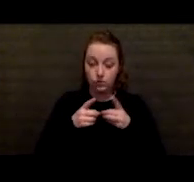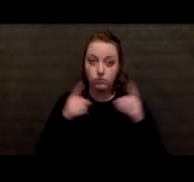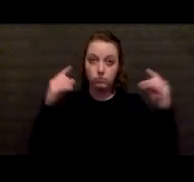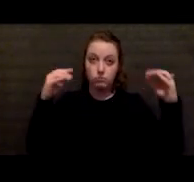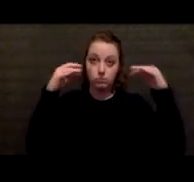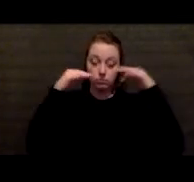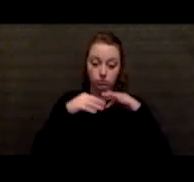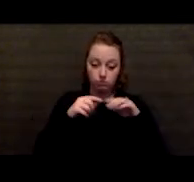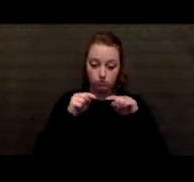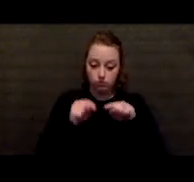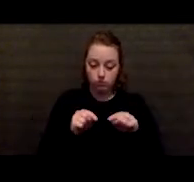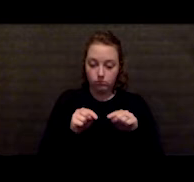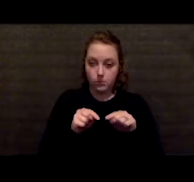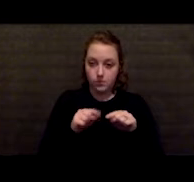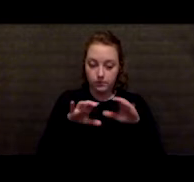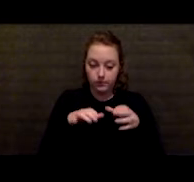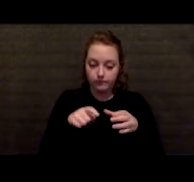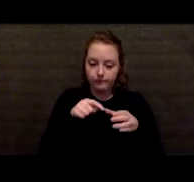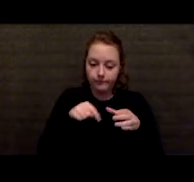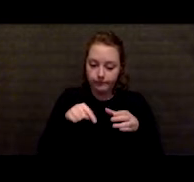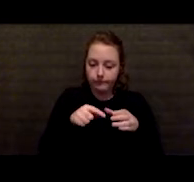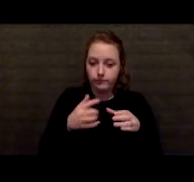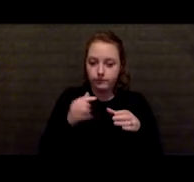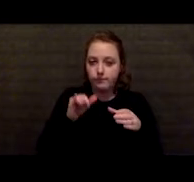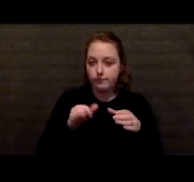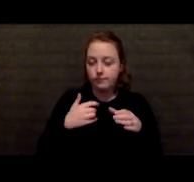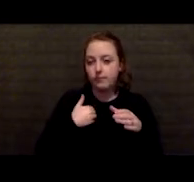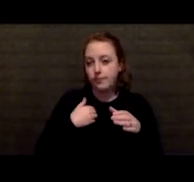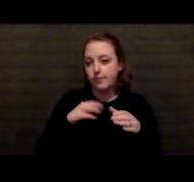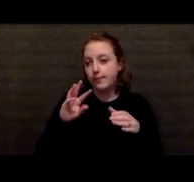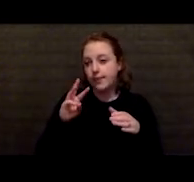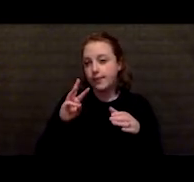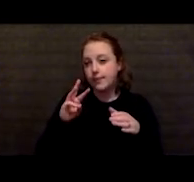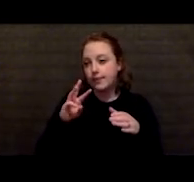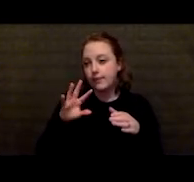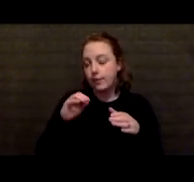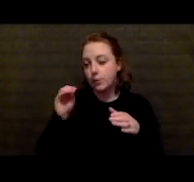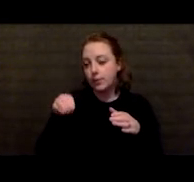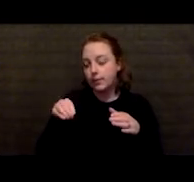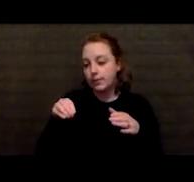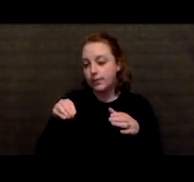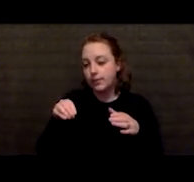is reflective of the district. So it's got 65%